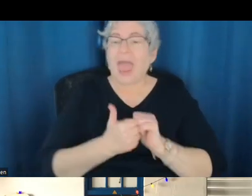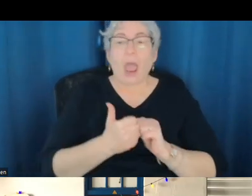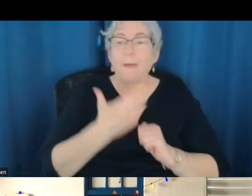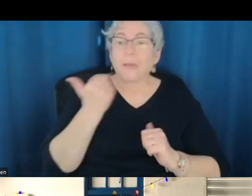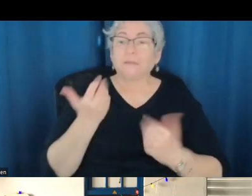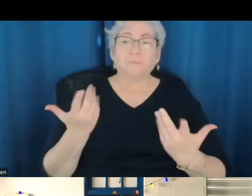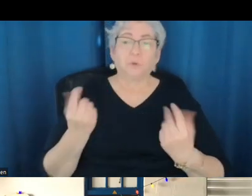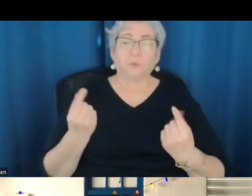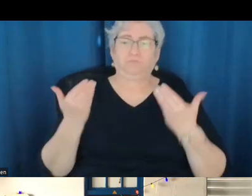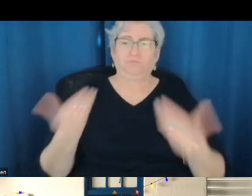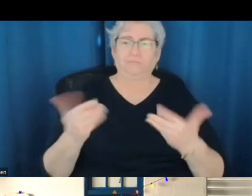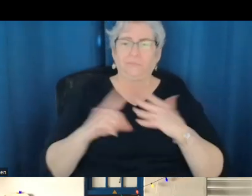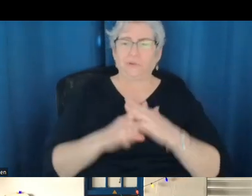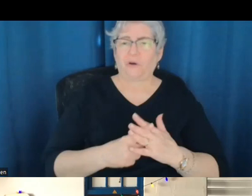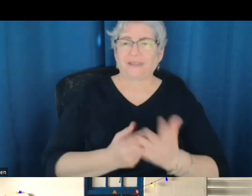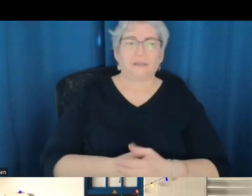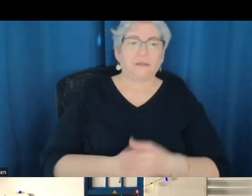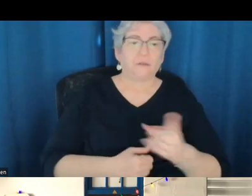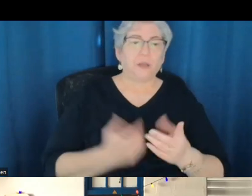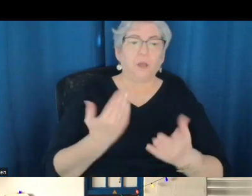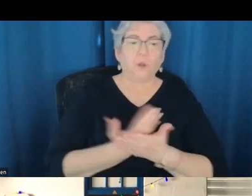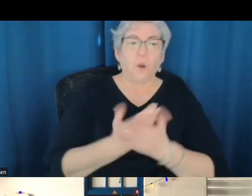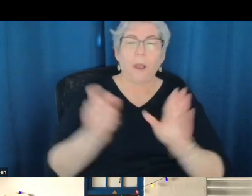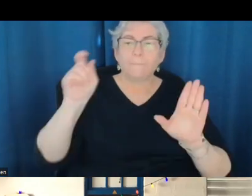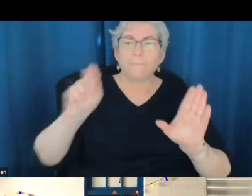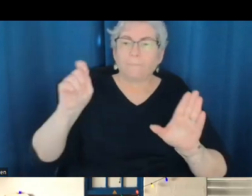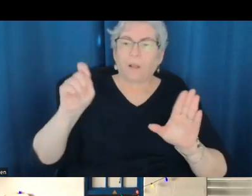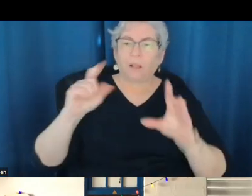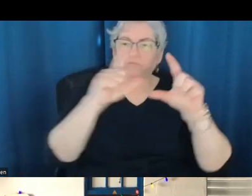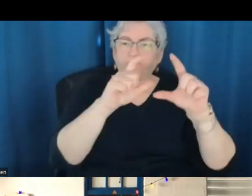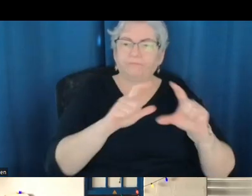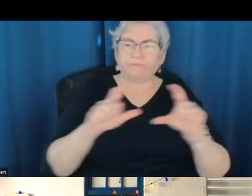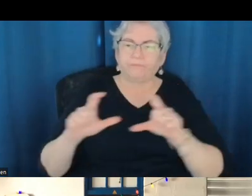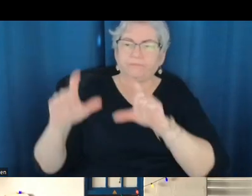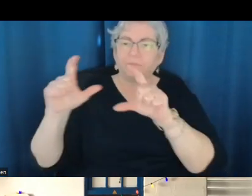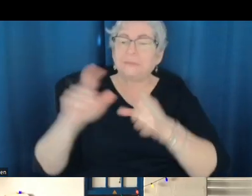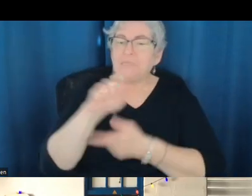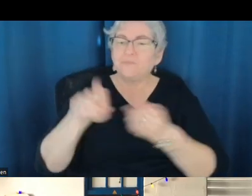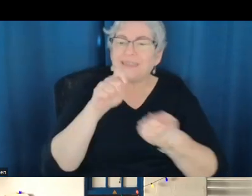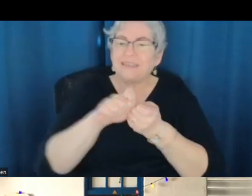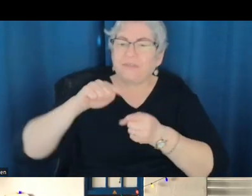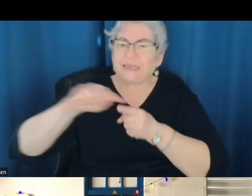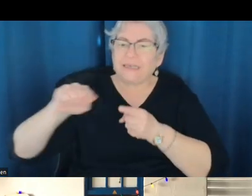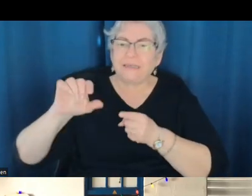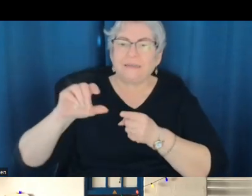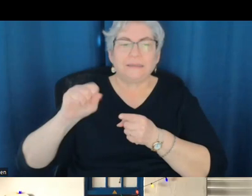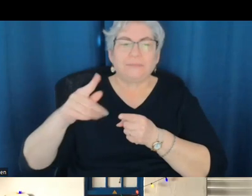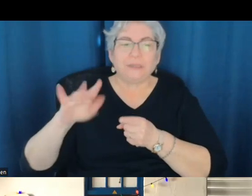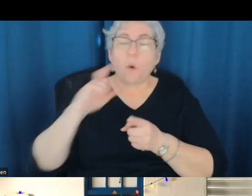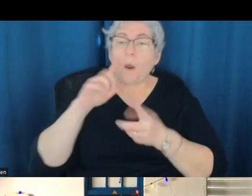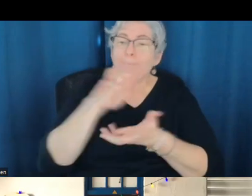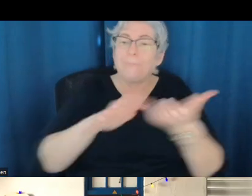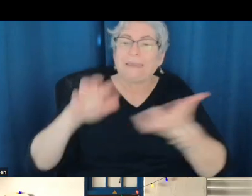begin. You may use bubbles to represent masses of certain species or groups of mixed